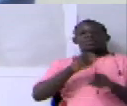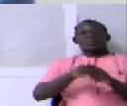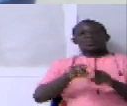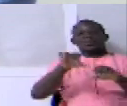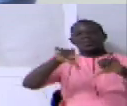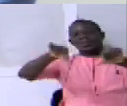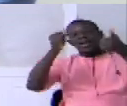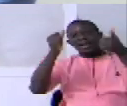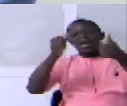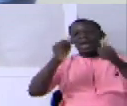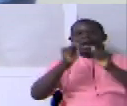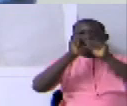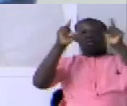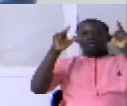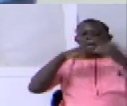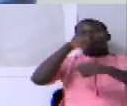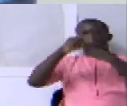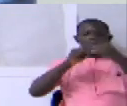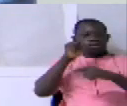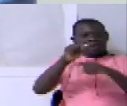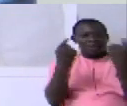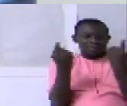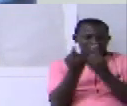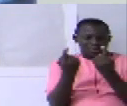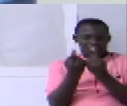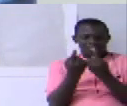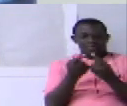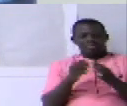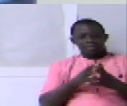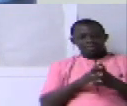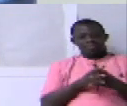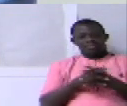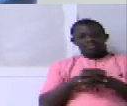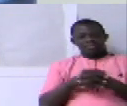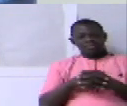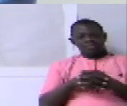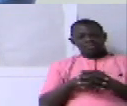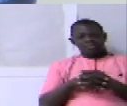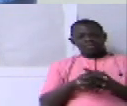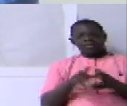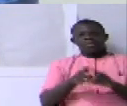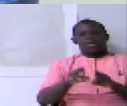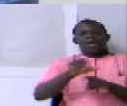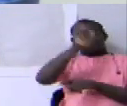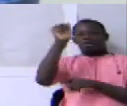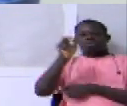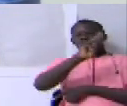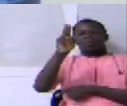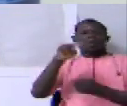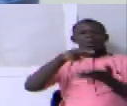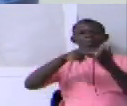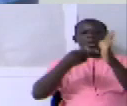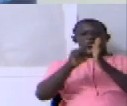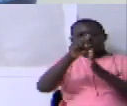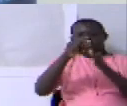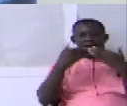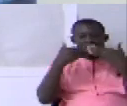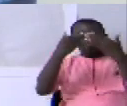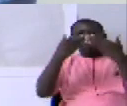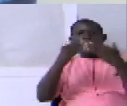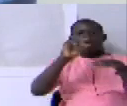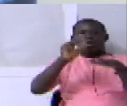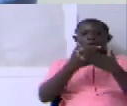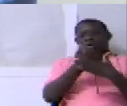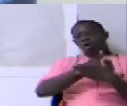aware of the matter. Men kuma ya tajangole myendiko ate fanana tabo ko nyin kalamale. And it does not matter whether you told him or somebody